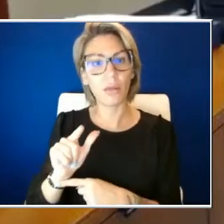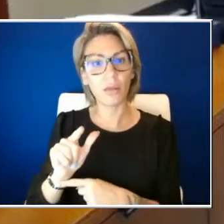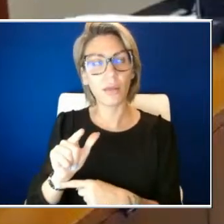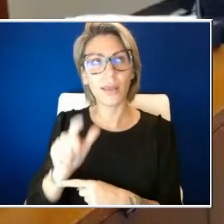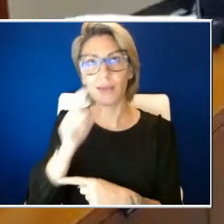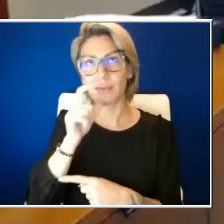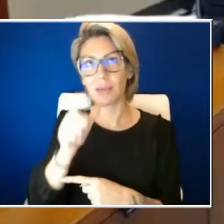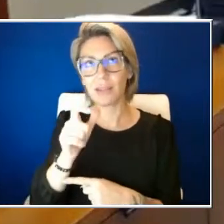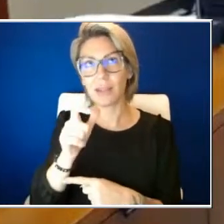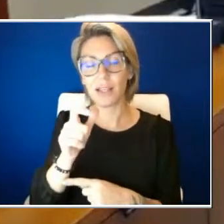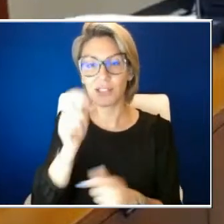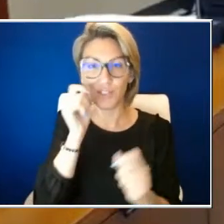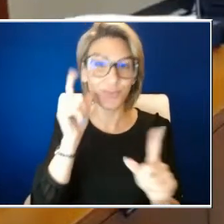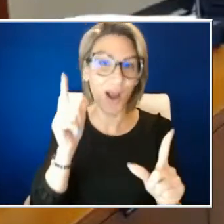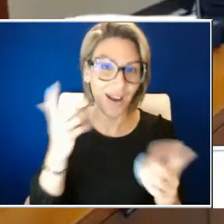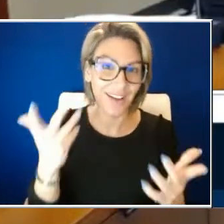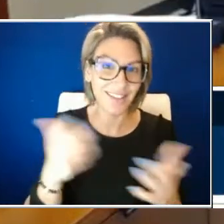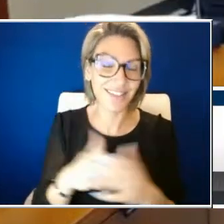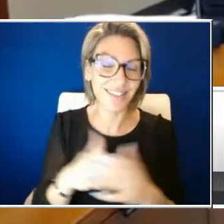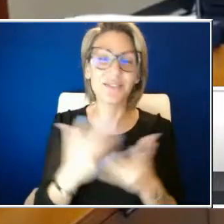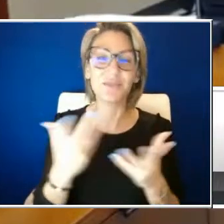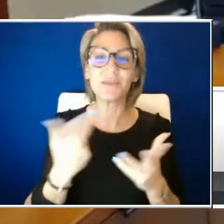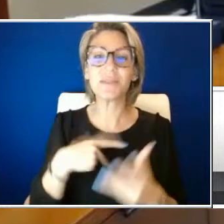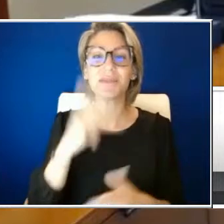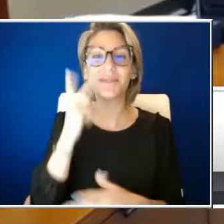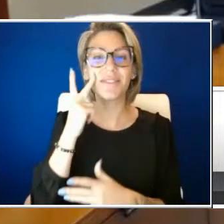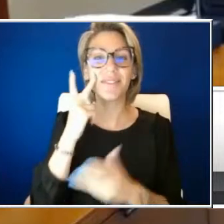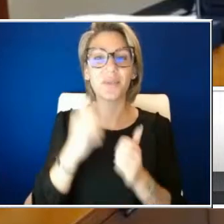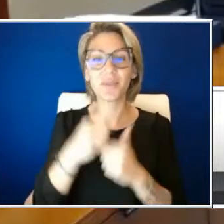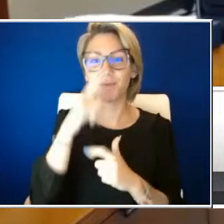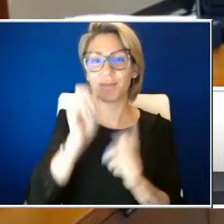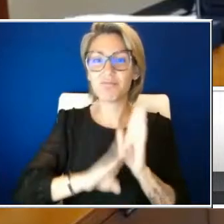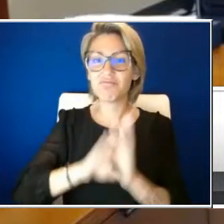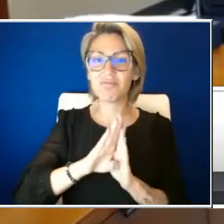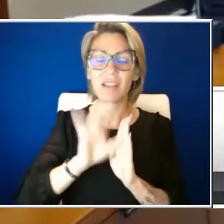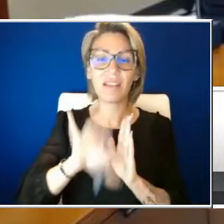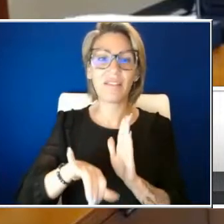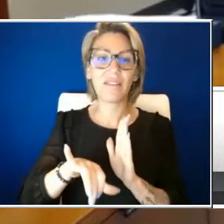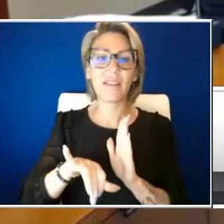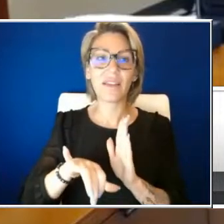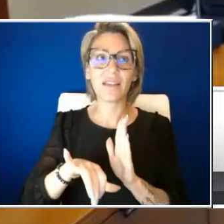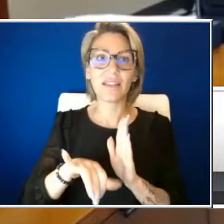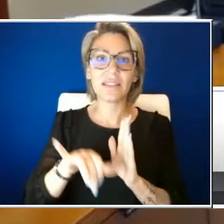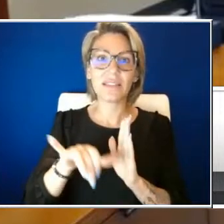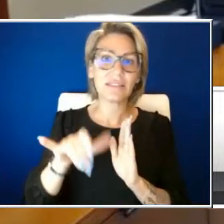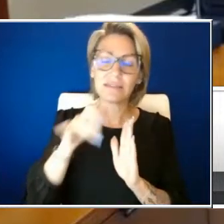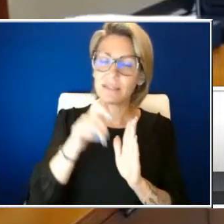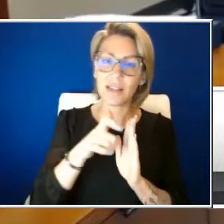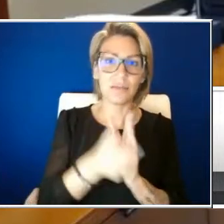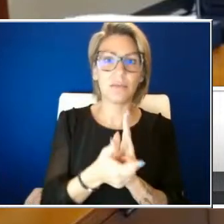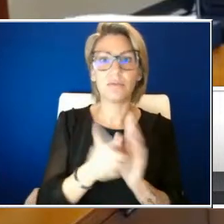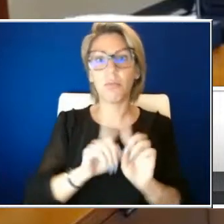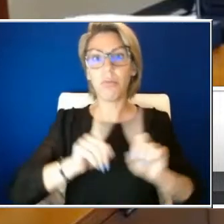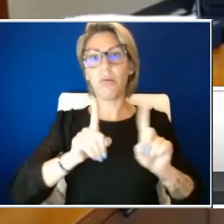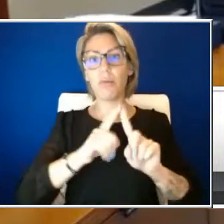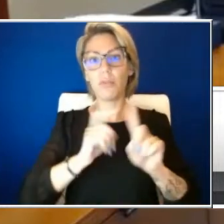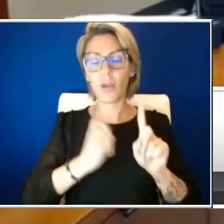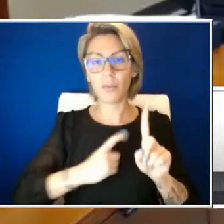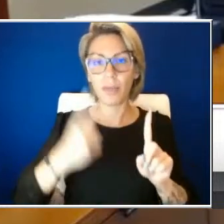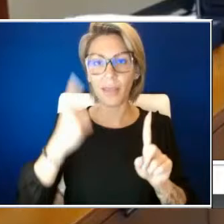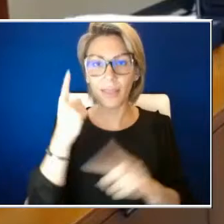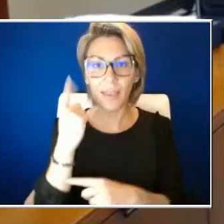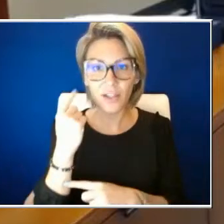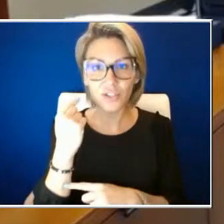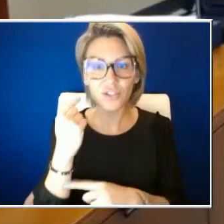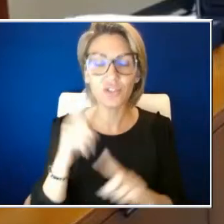totally surprised. I mean, and I think what we're seeing with this summer surge is not dramatically different than last year, although maybe a little bit. It's lasted a